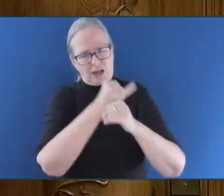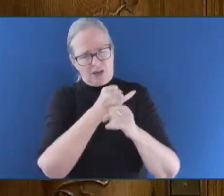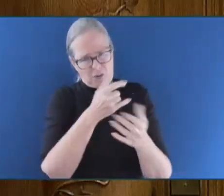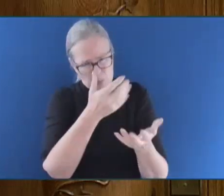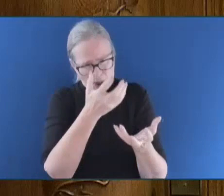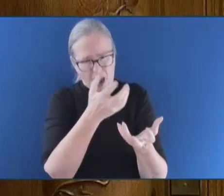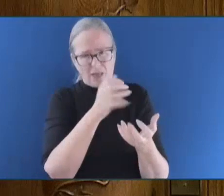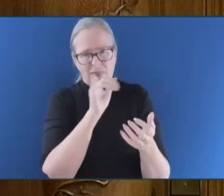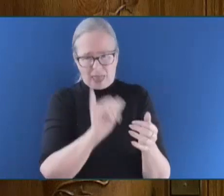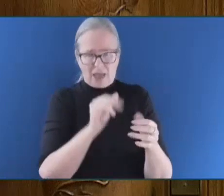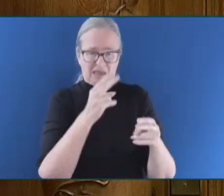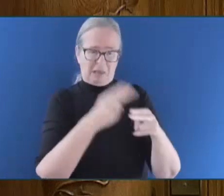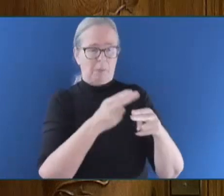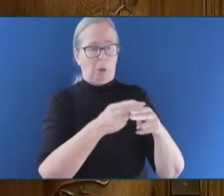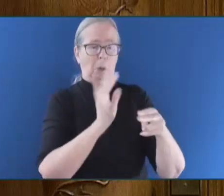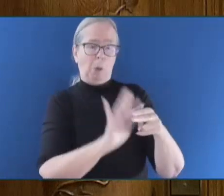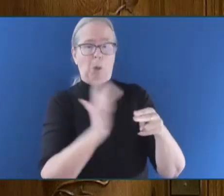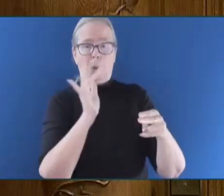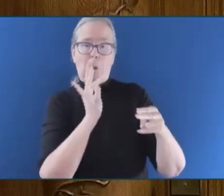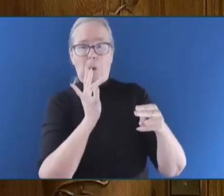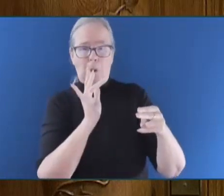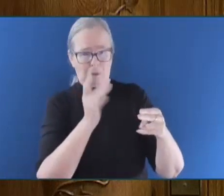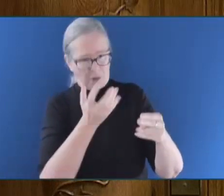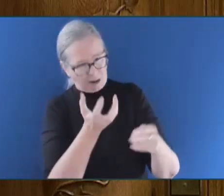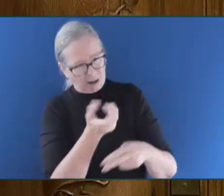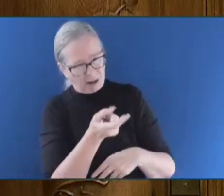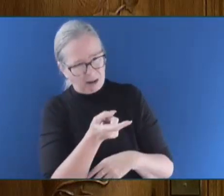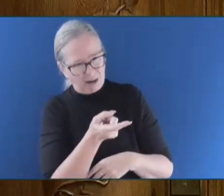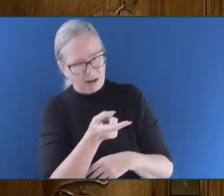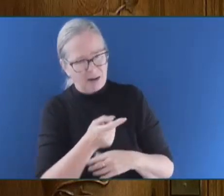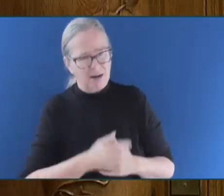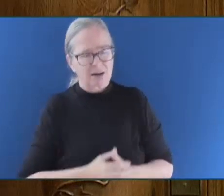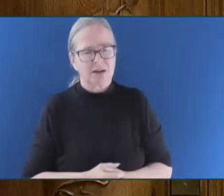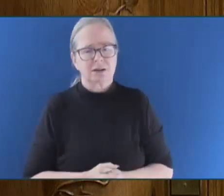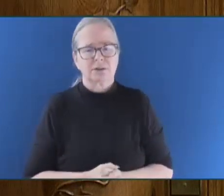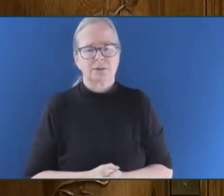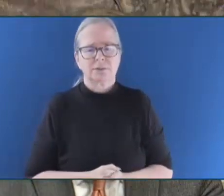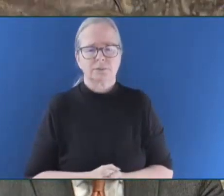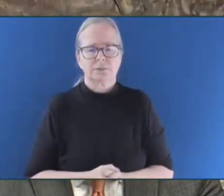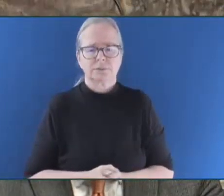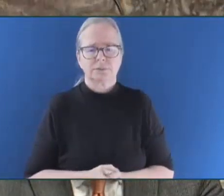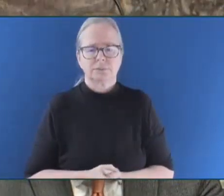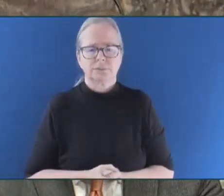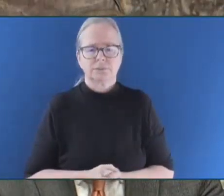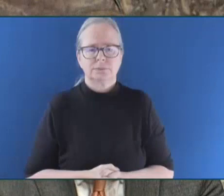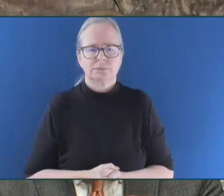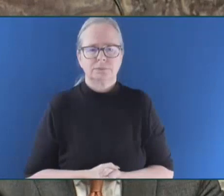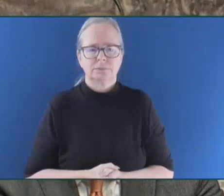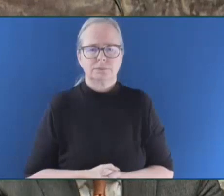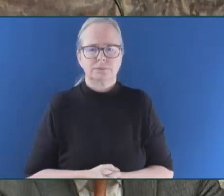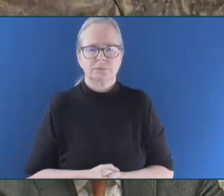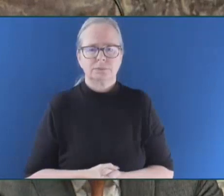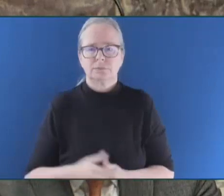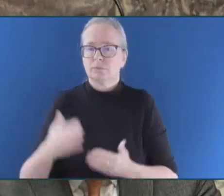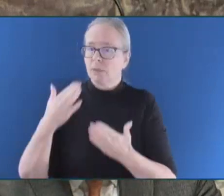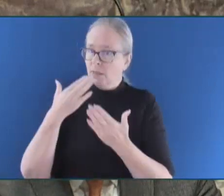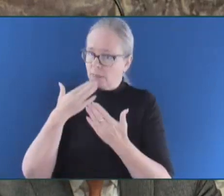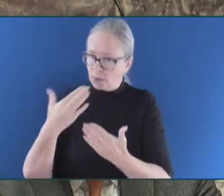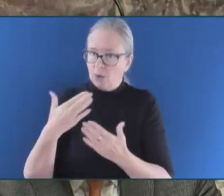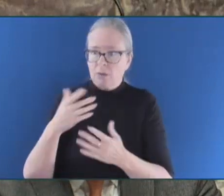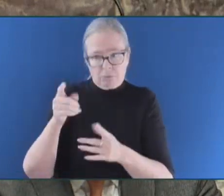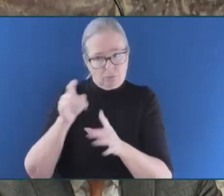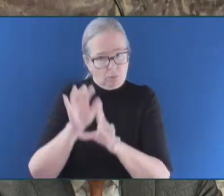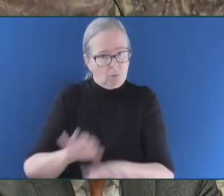Post-Secondary Education. Thank you very much, Mr. Speaker, and I want to thank the member for this very important question. We do